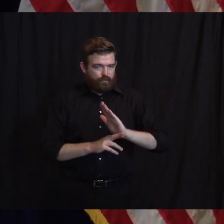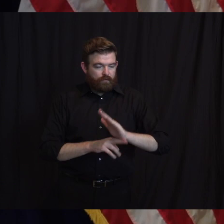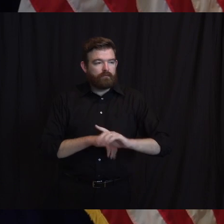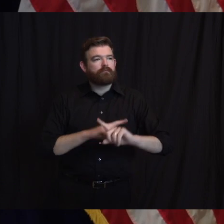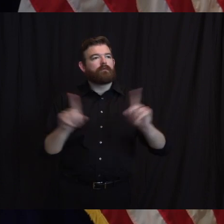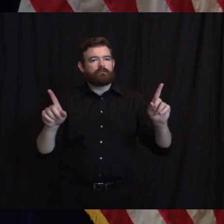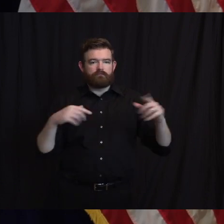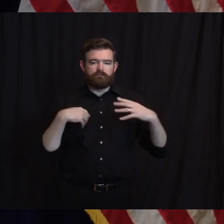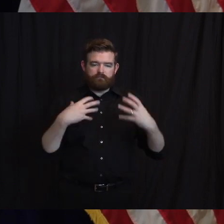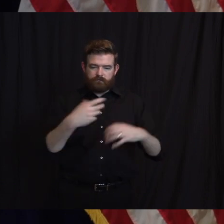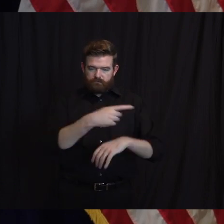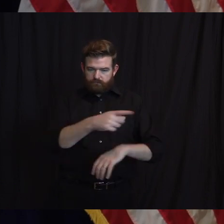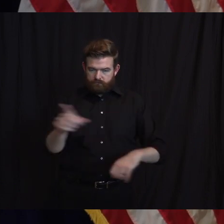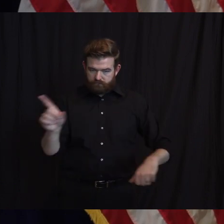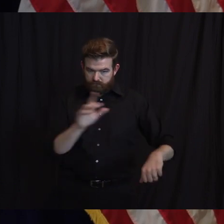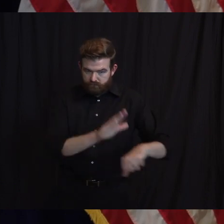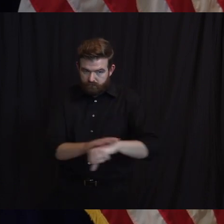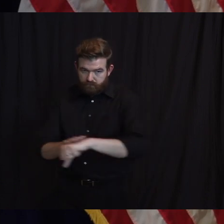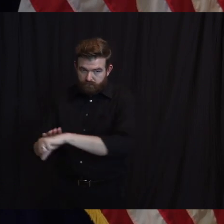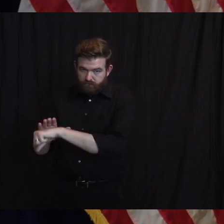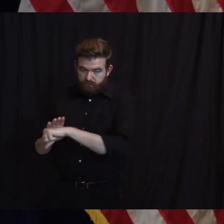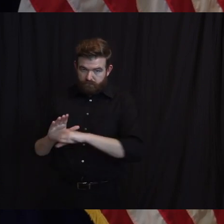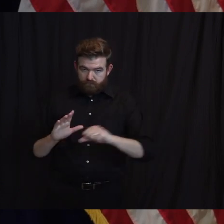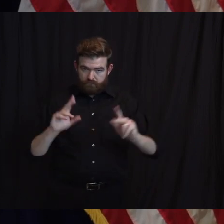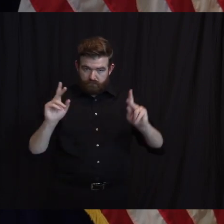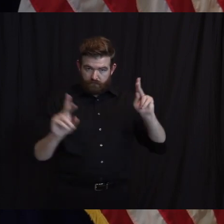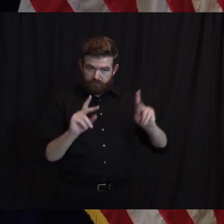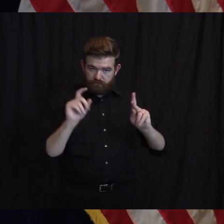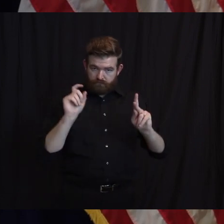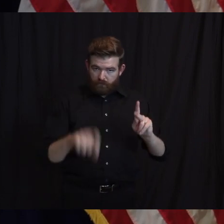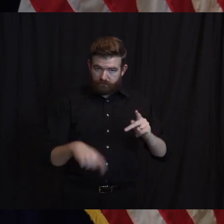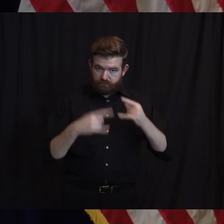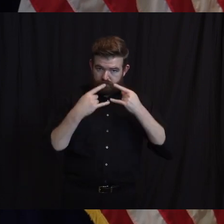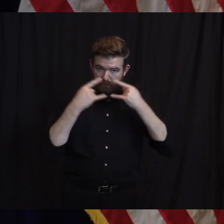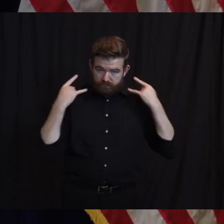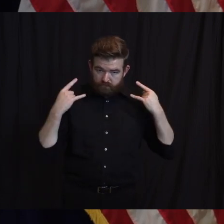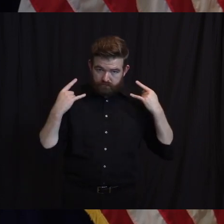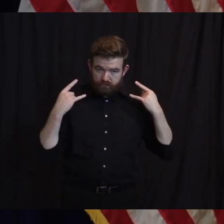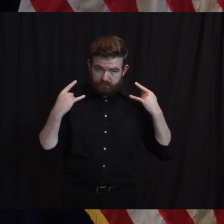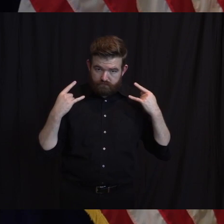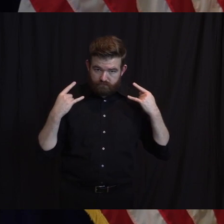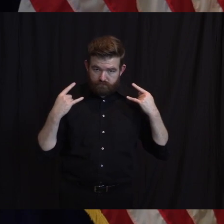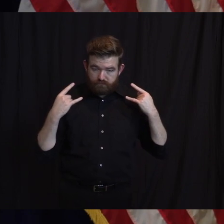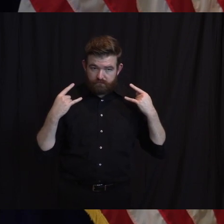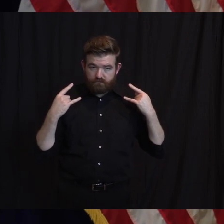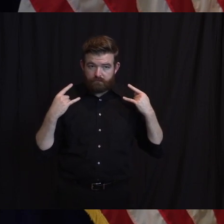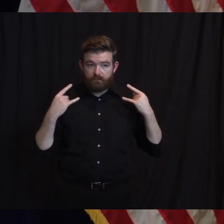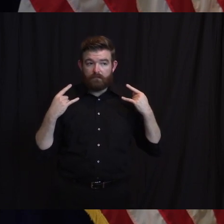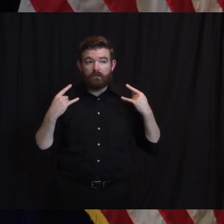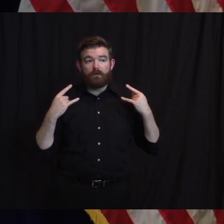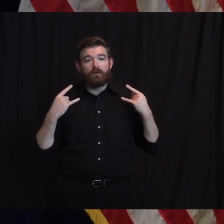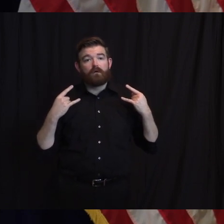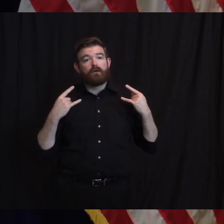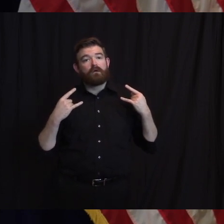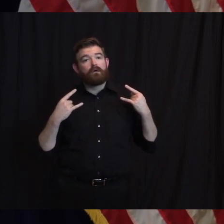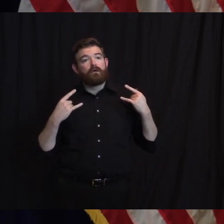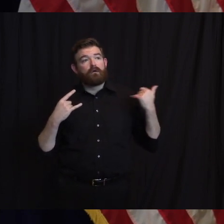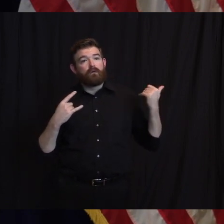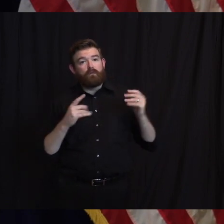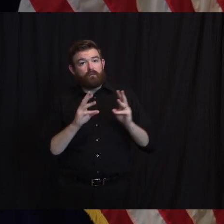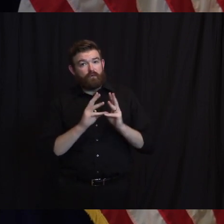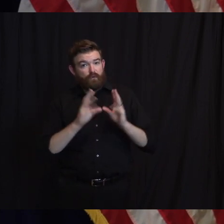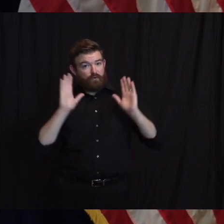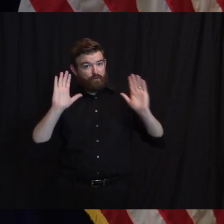you accomplish that and how you enforce that. Again, I don't think we've had the weather yet to to be able to give us a report